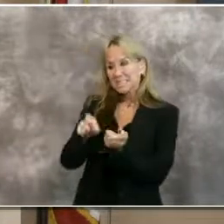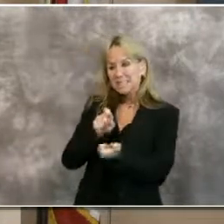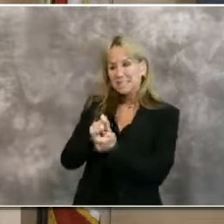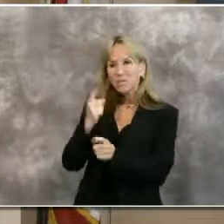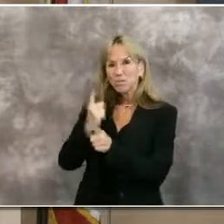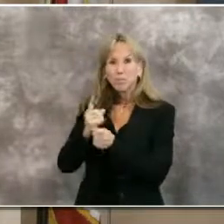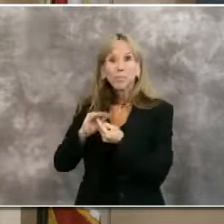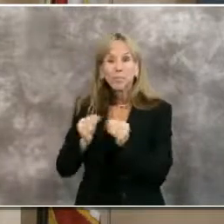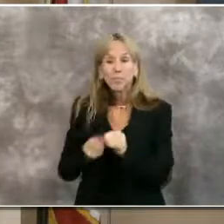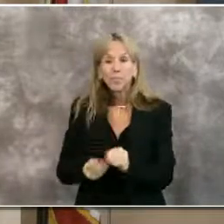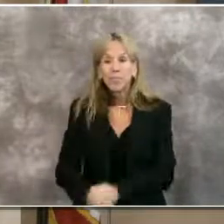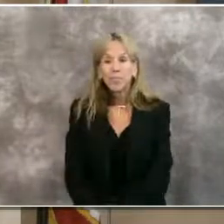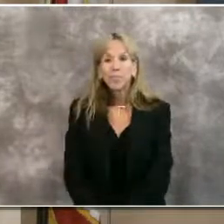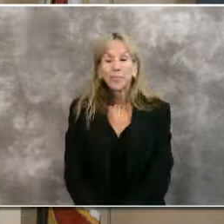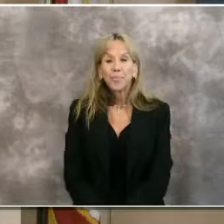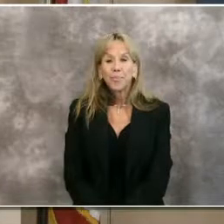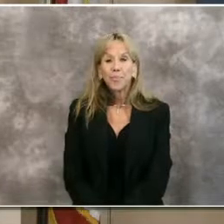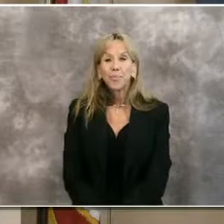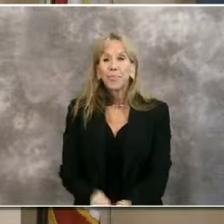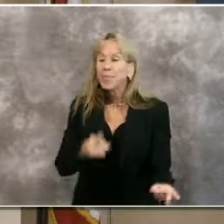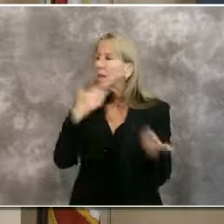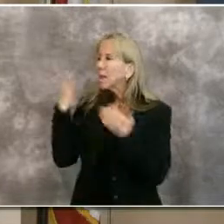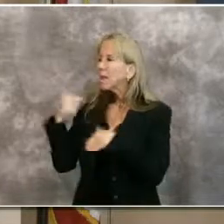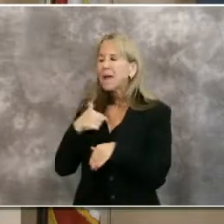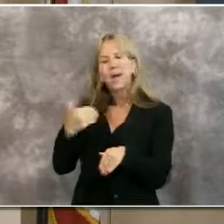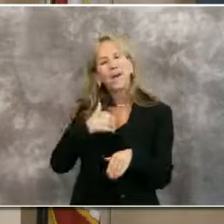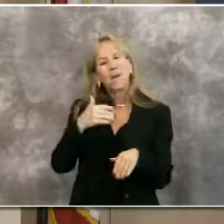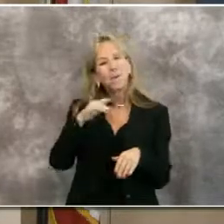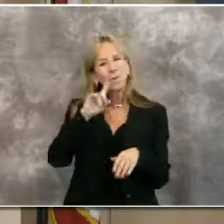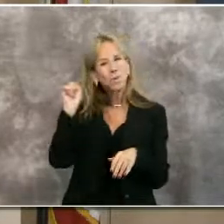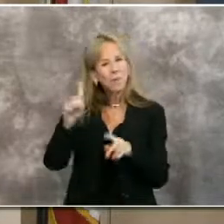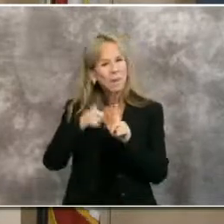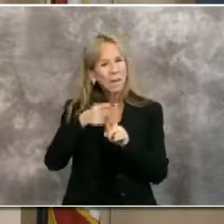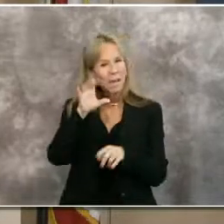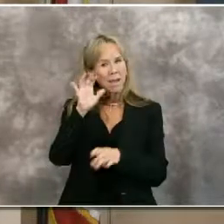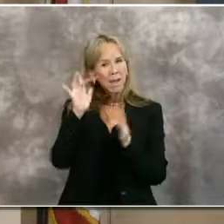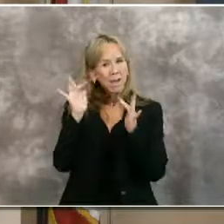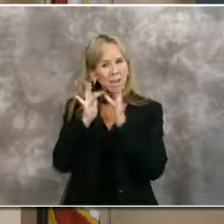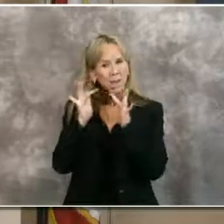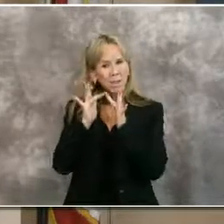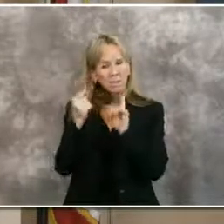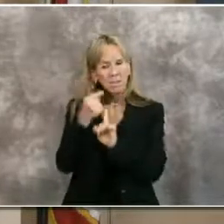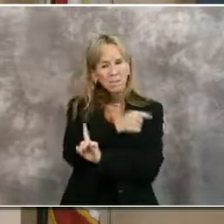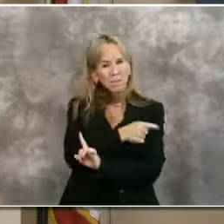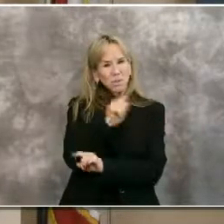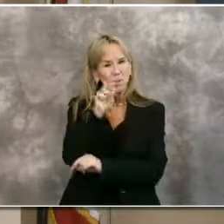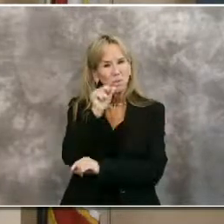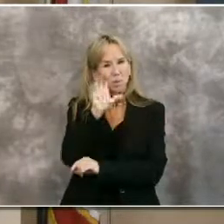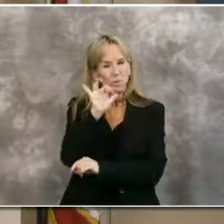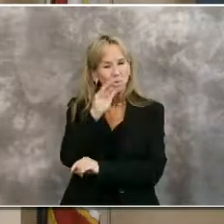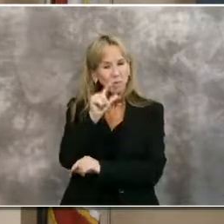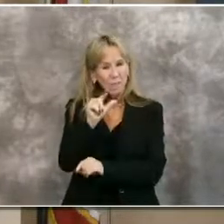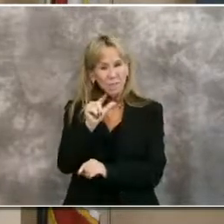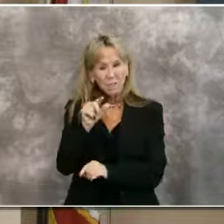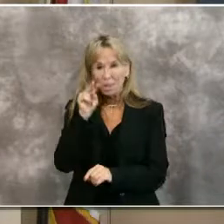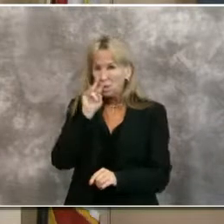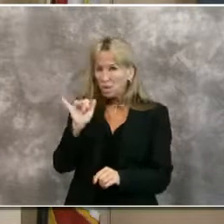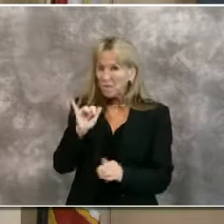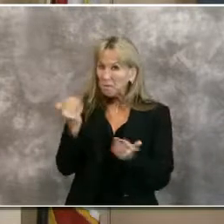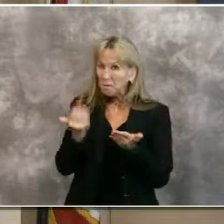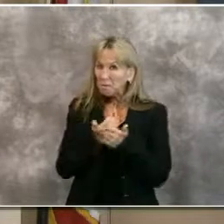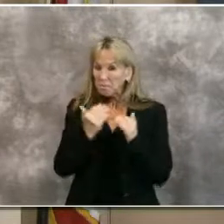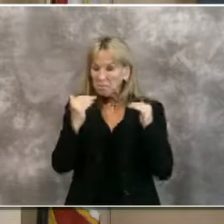Thank you. I had a question about contact tracing, which we saw in today's report hit what looks like a new low